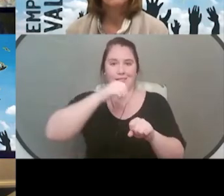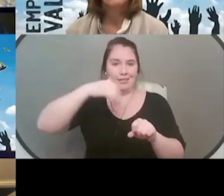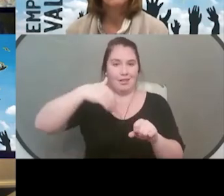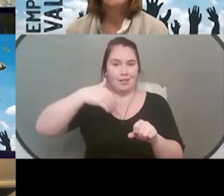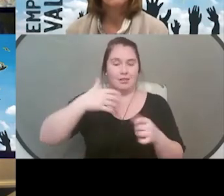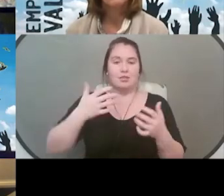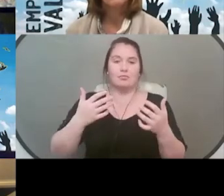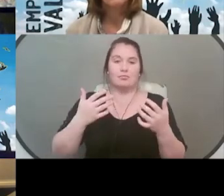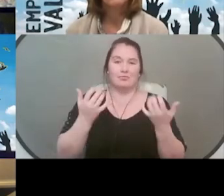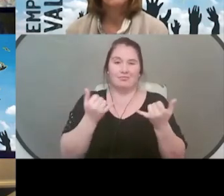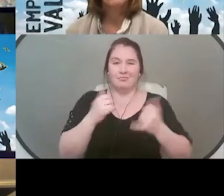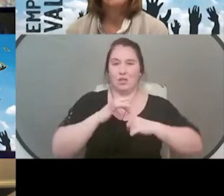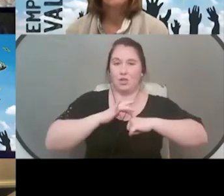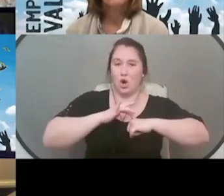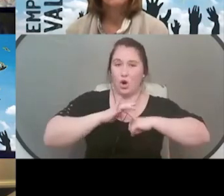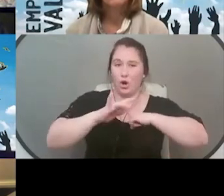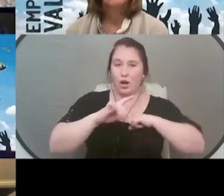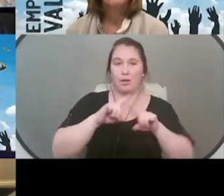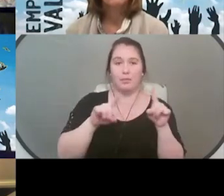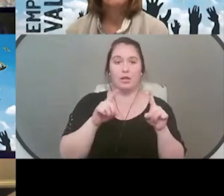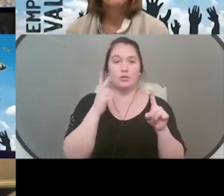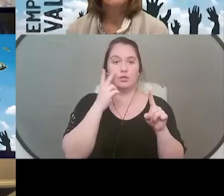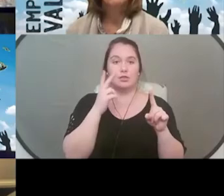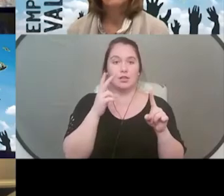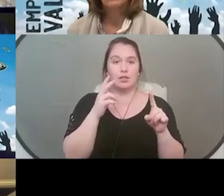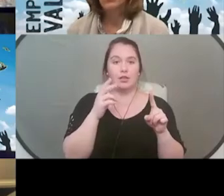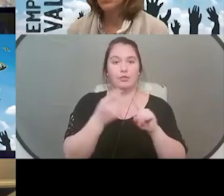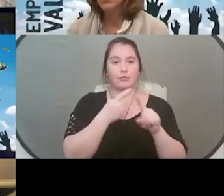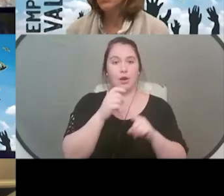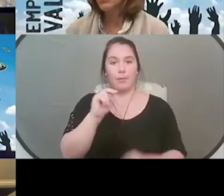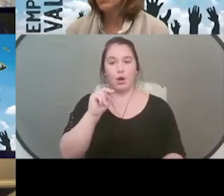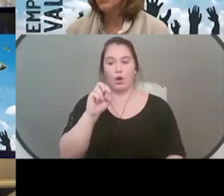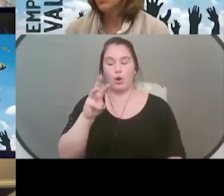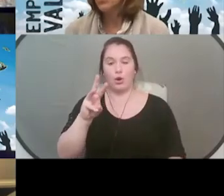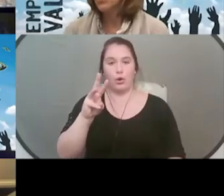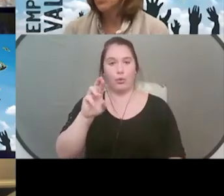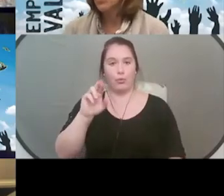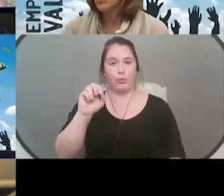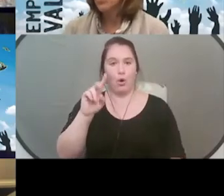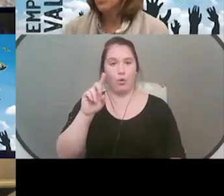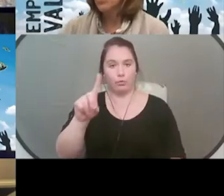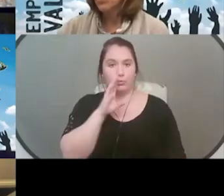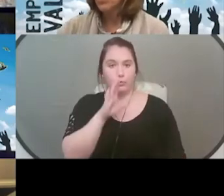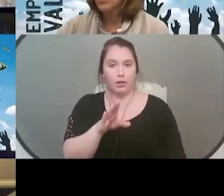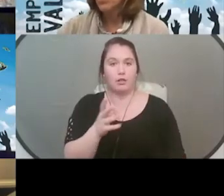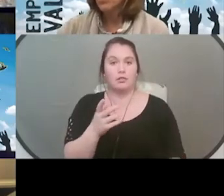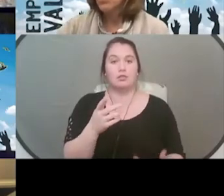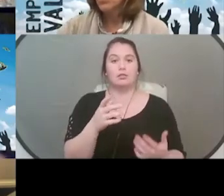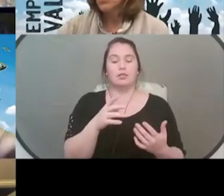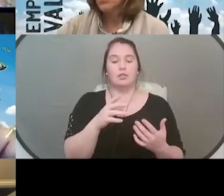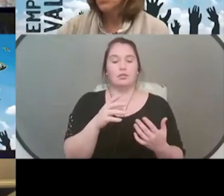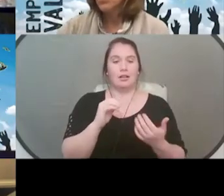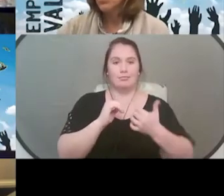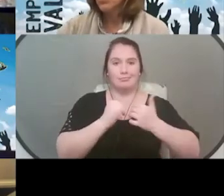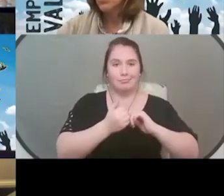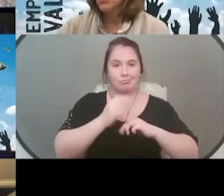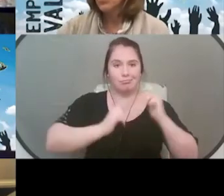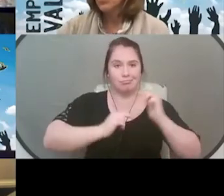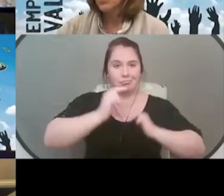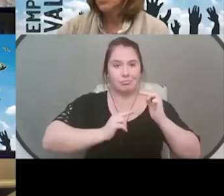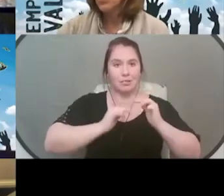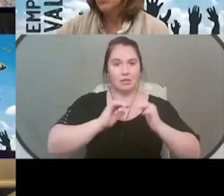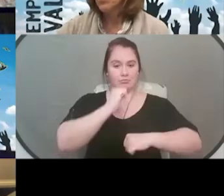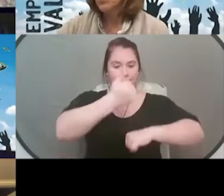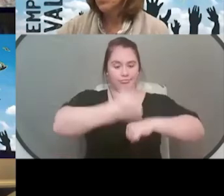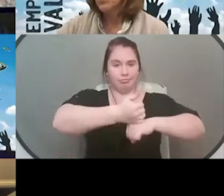too early, but my vision is you see it off of New Road. Just the way the property, just the way you see those building blocks laid